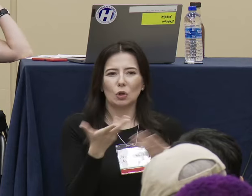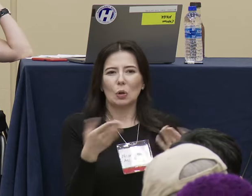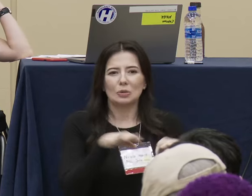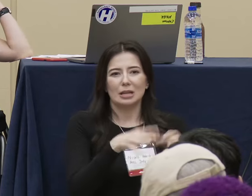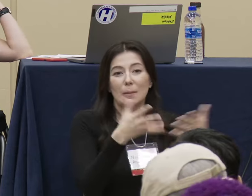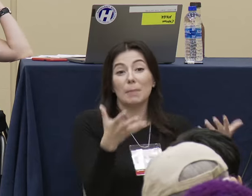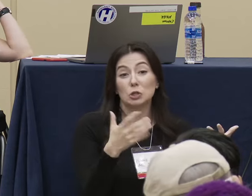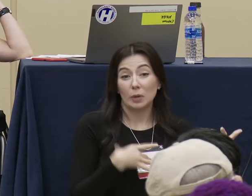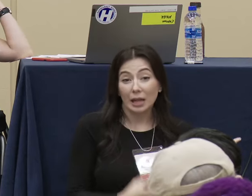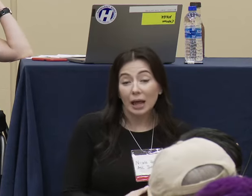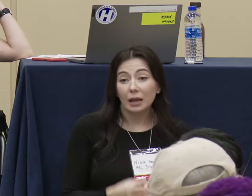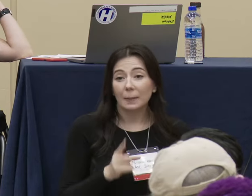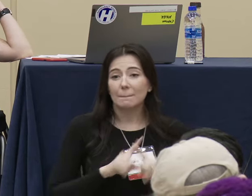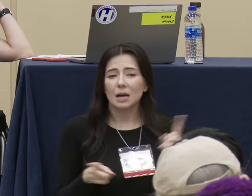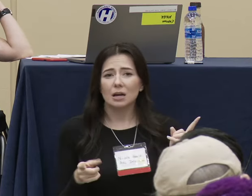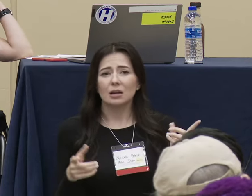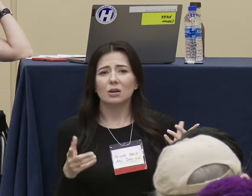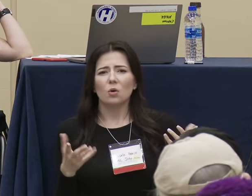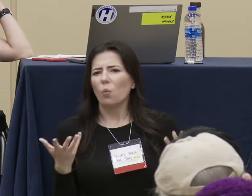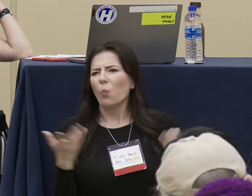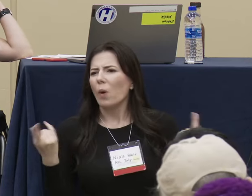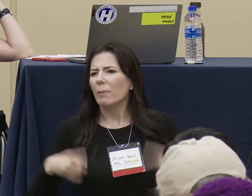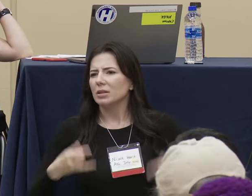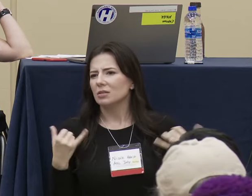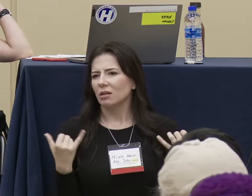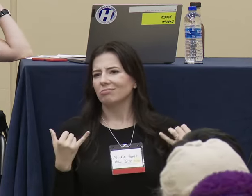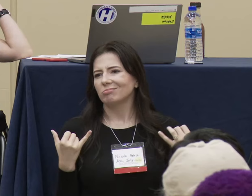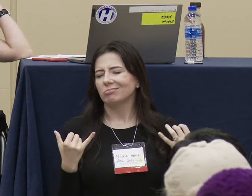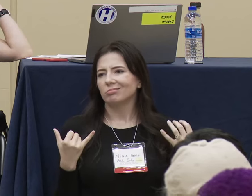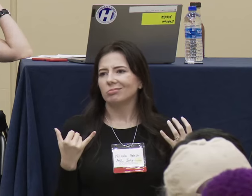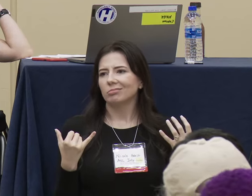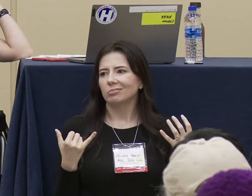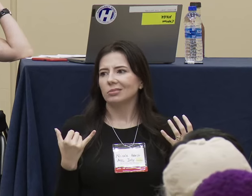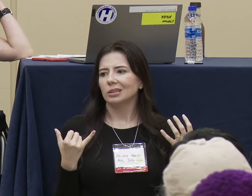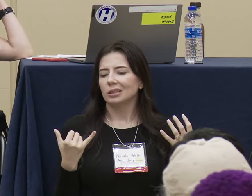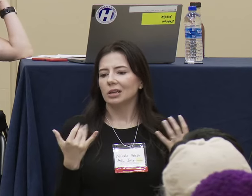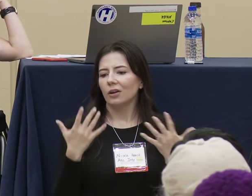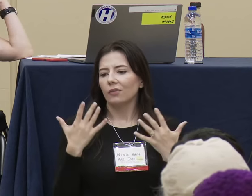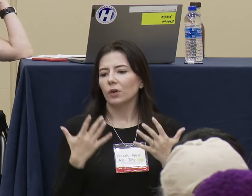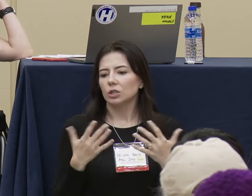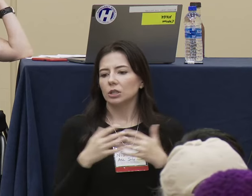landscape. So what happens now? Well, unfortunately,